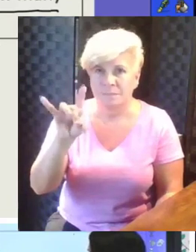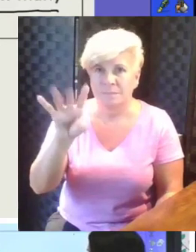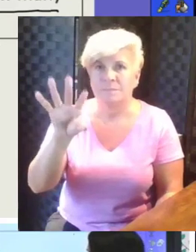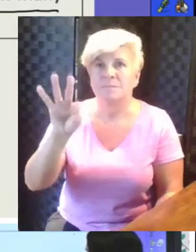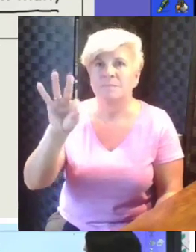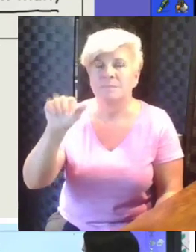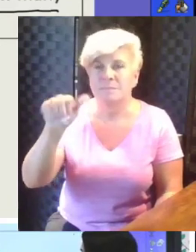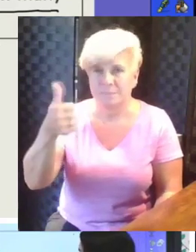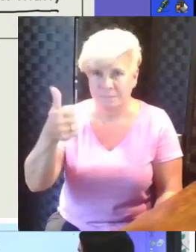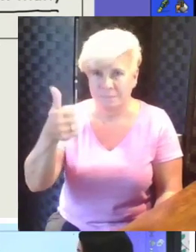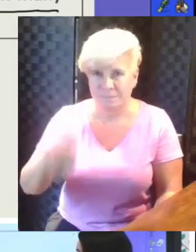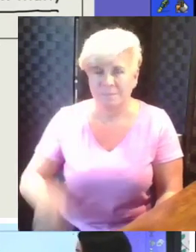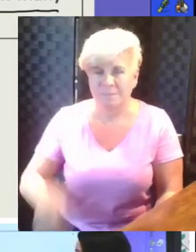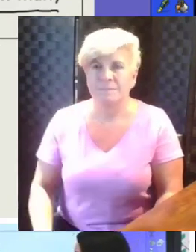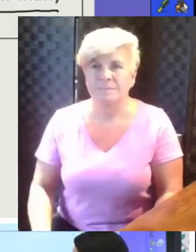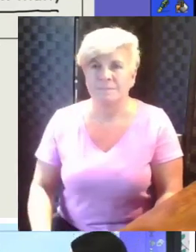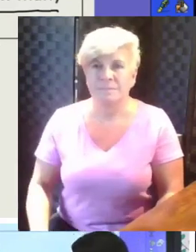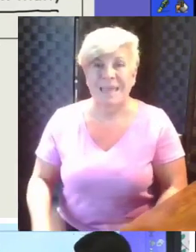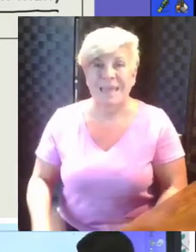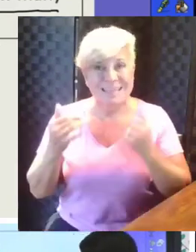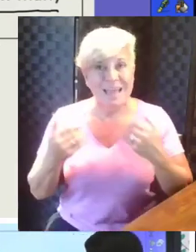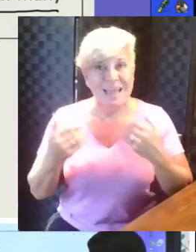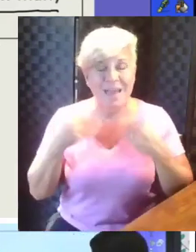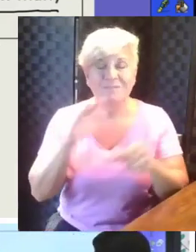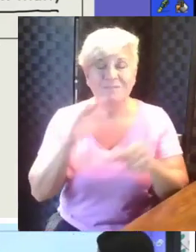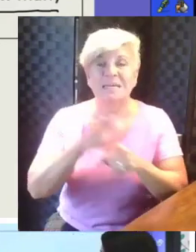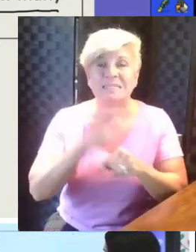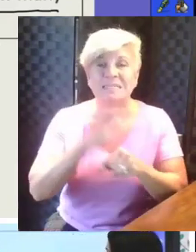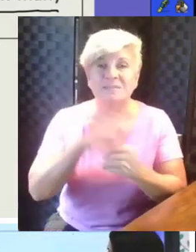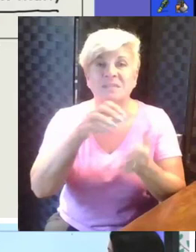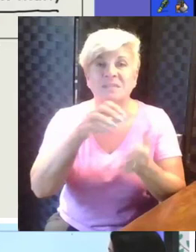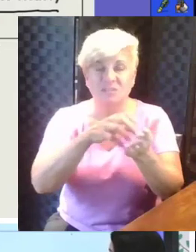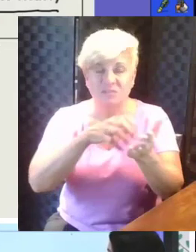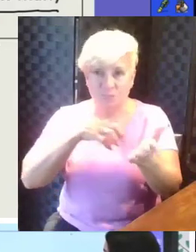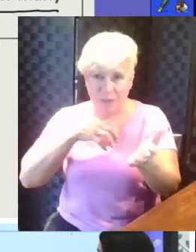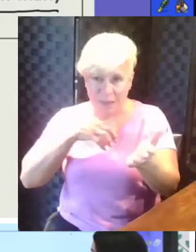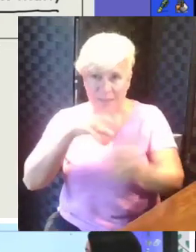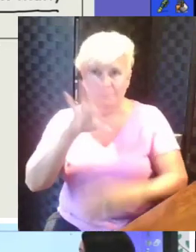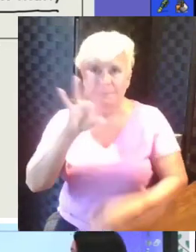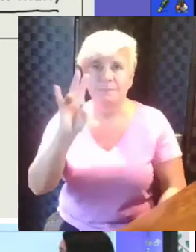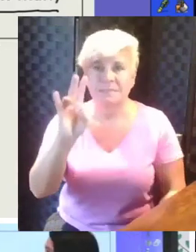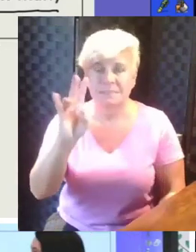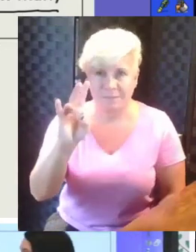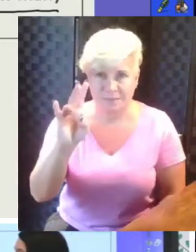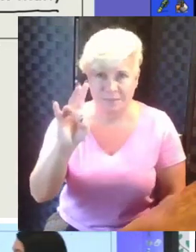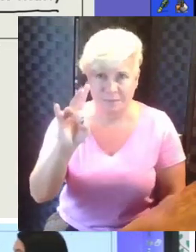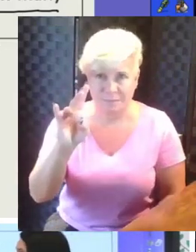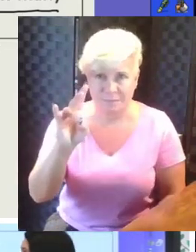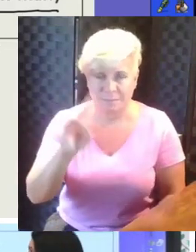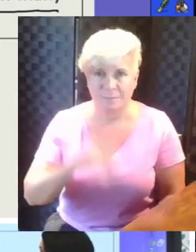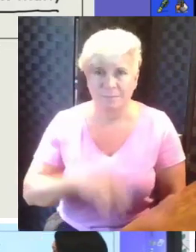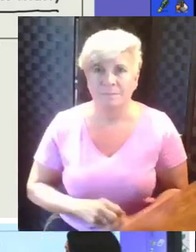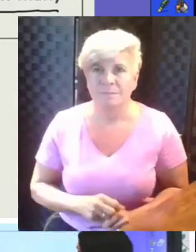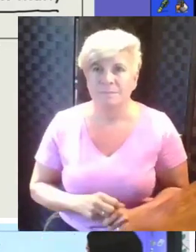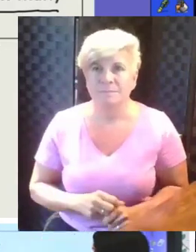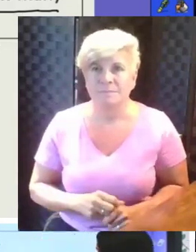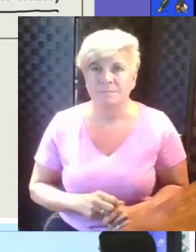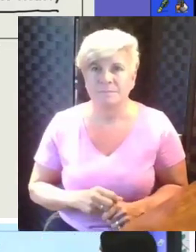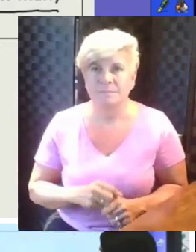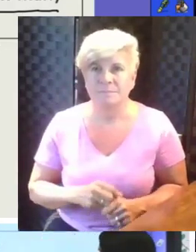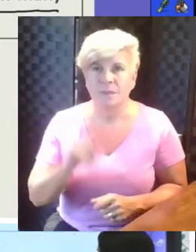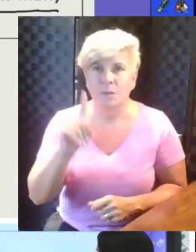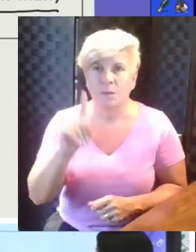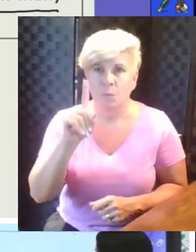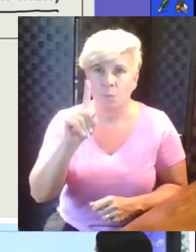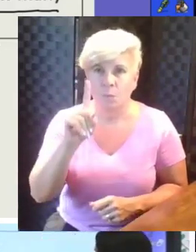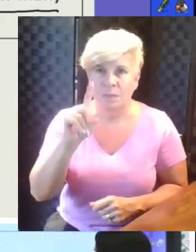8, 9, 10. Now I have enough to take away 7 of them. I'm just going to